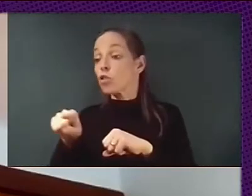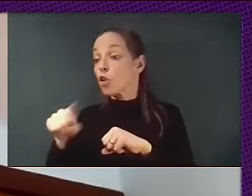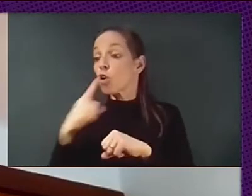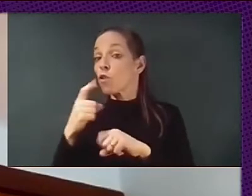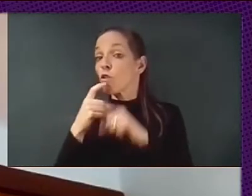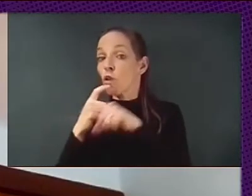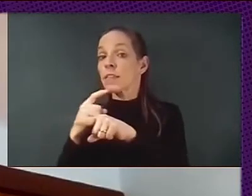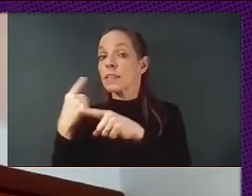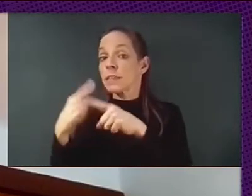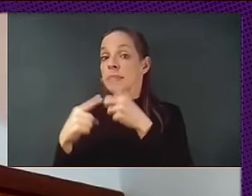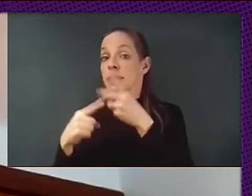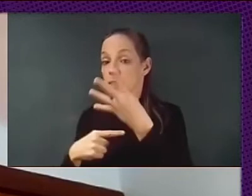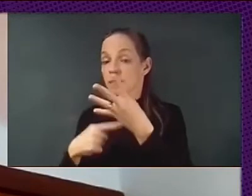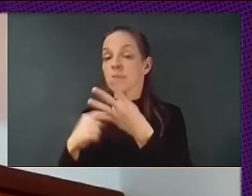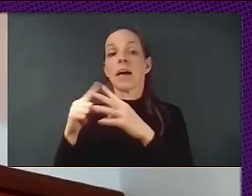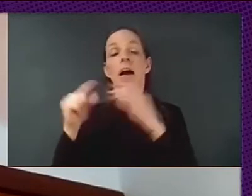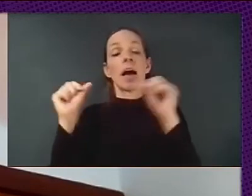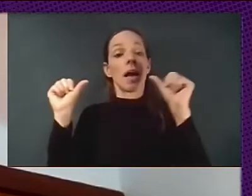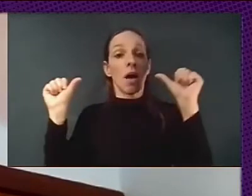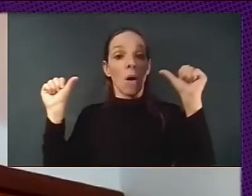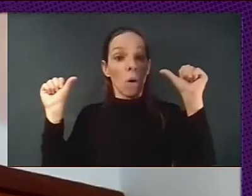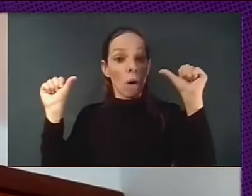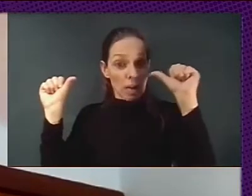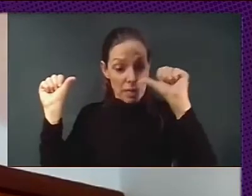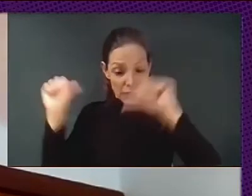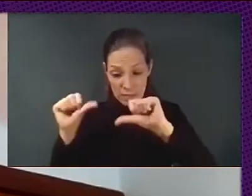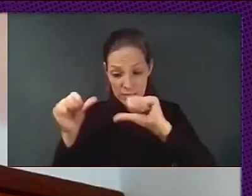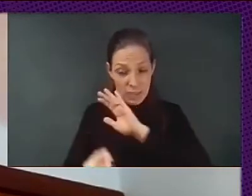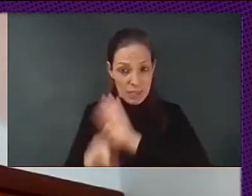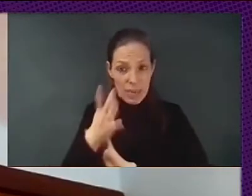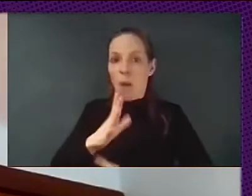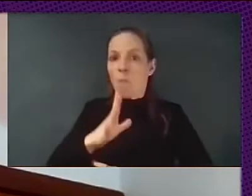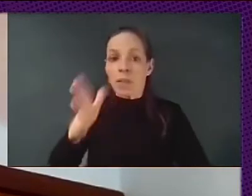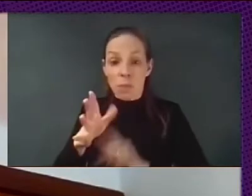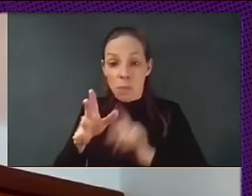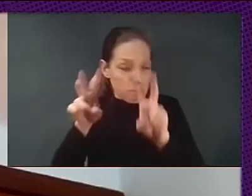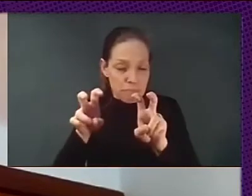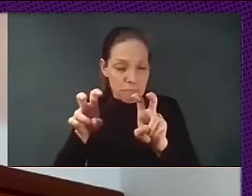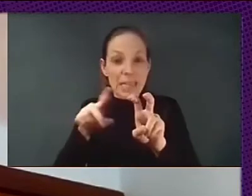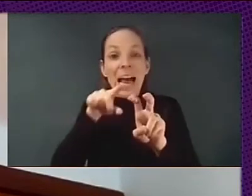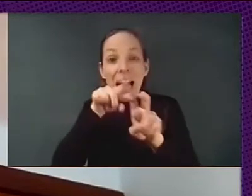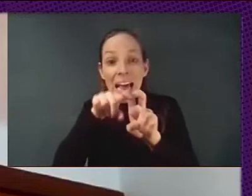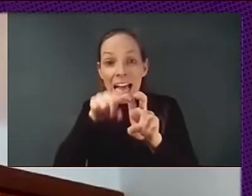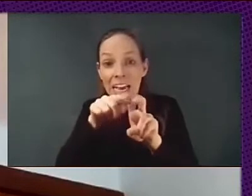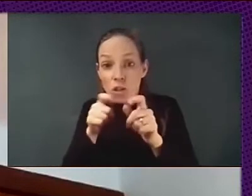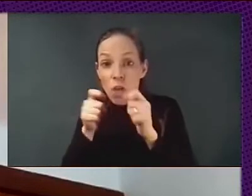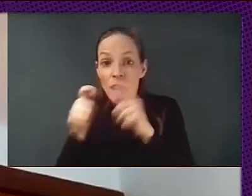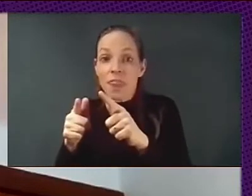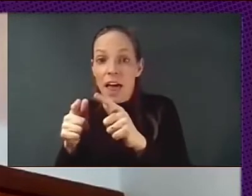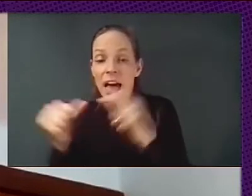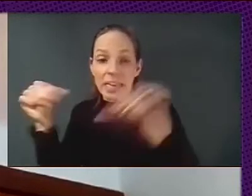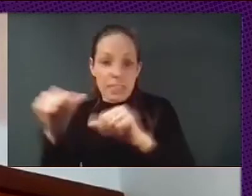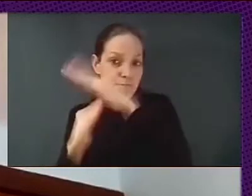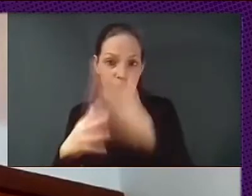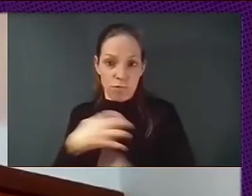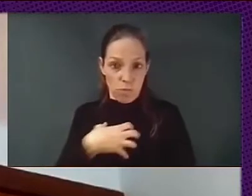So here we can't have more digital capitalism and really stop this process from occurring. Two,